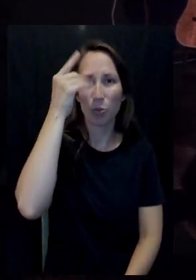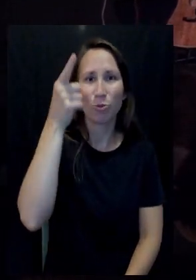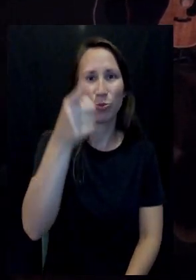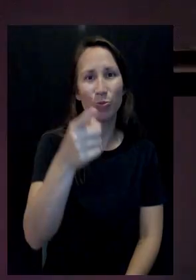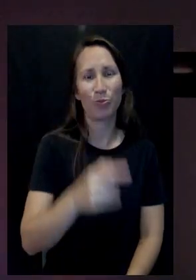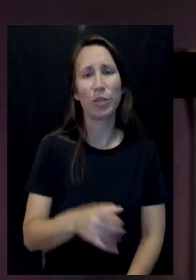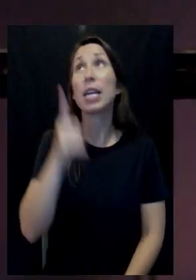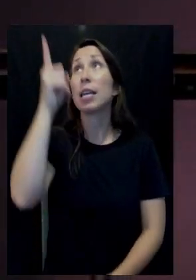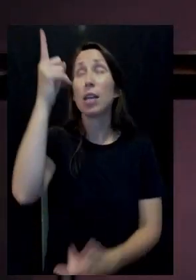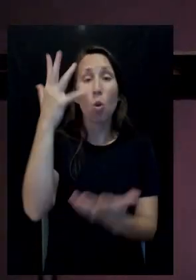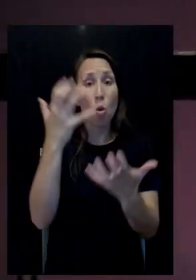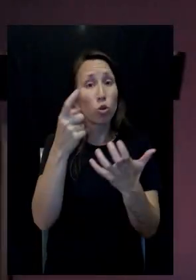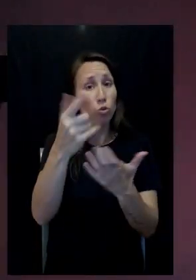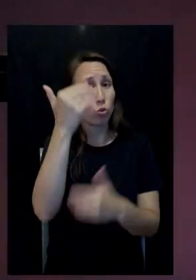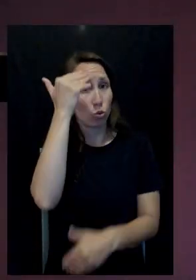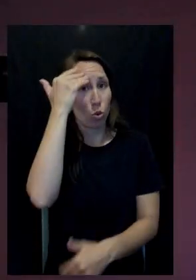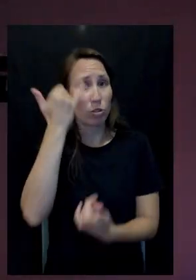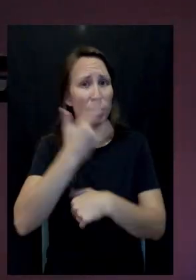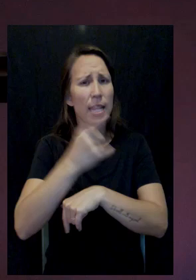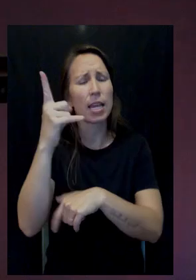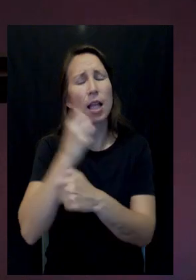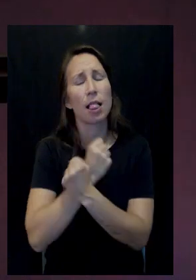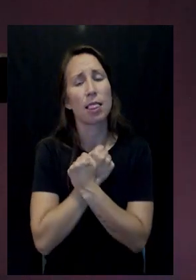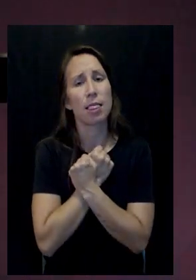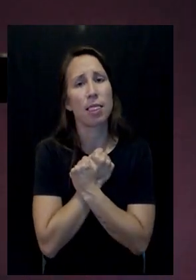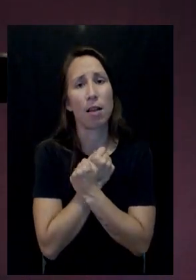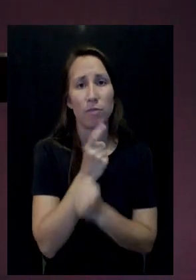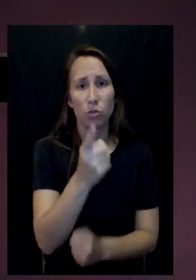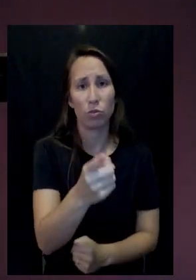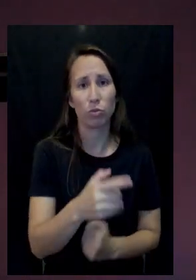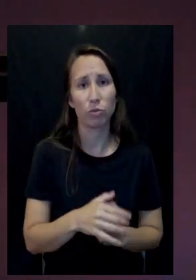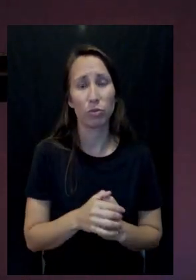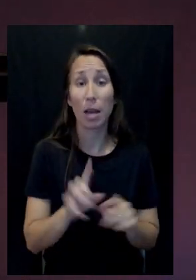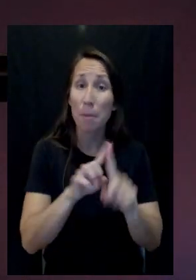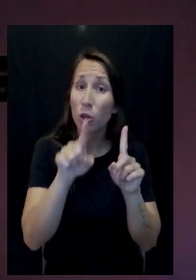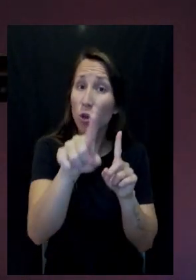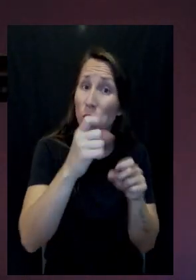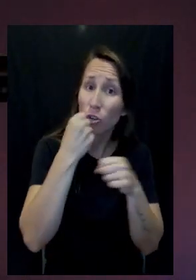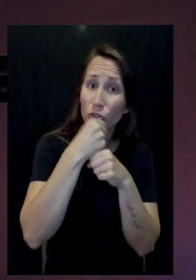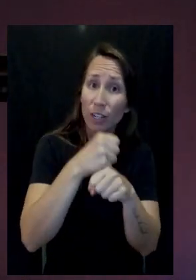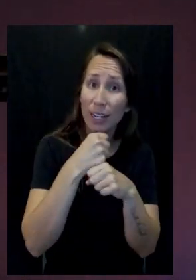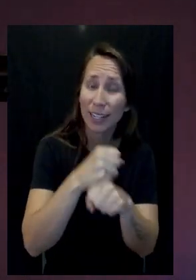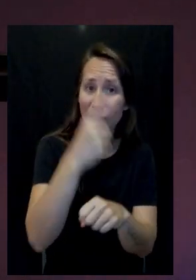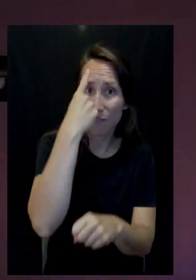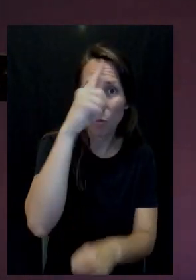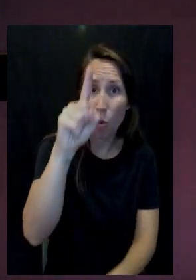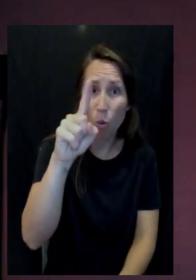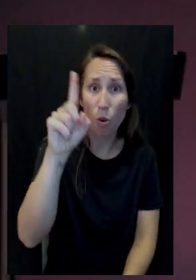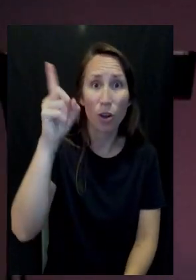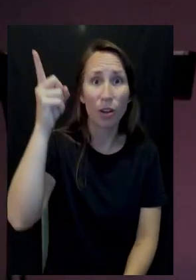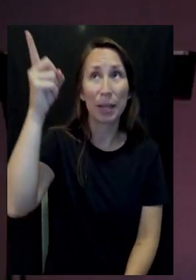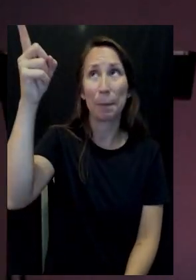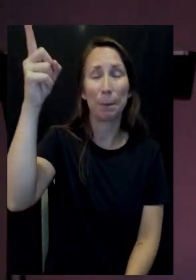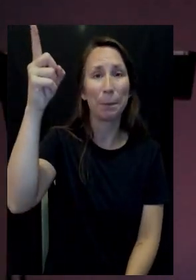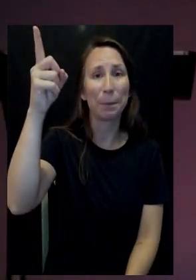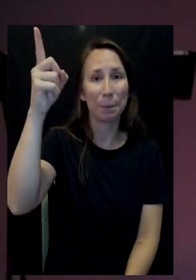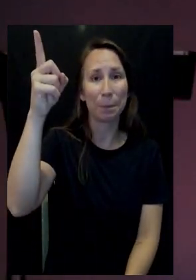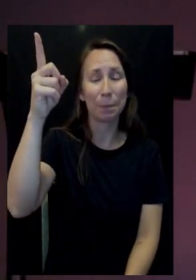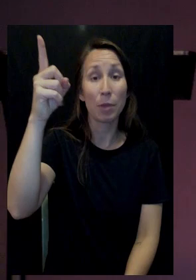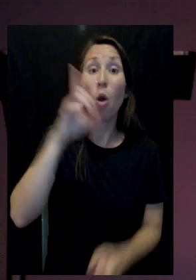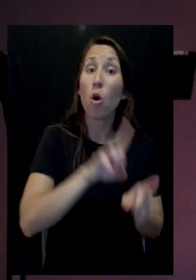you. And he wants you to know today he loves you. But you were created for